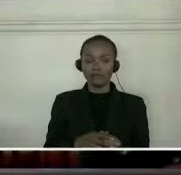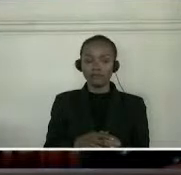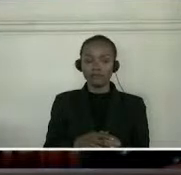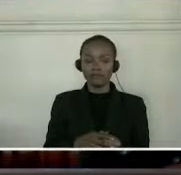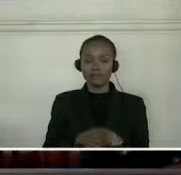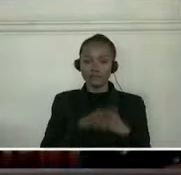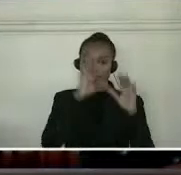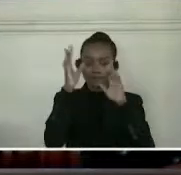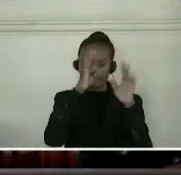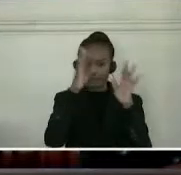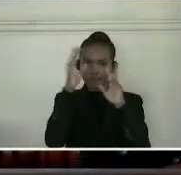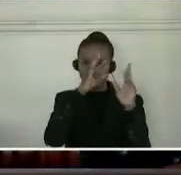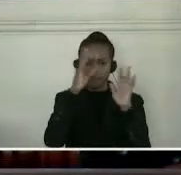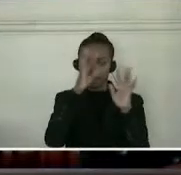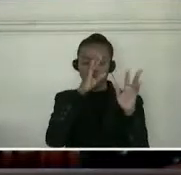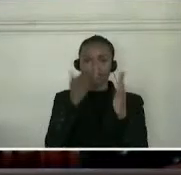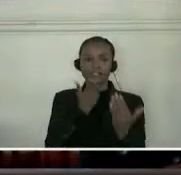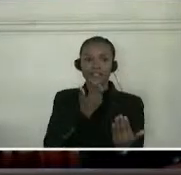sad boner